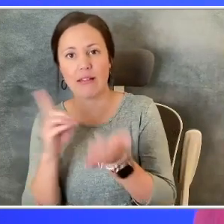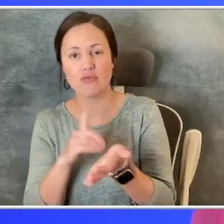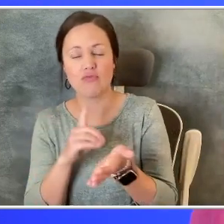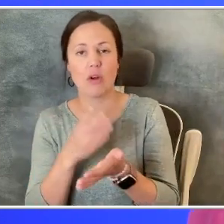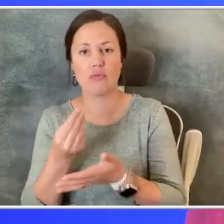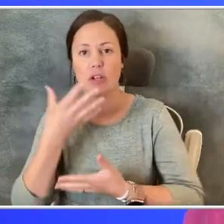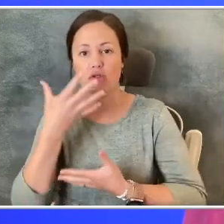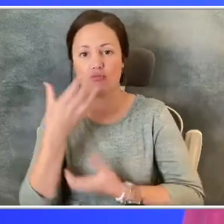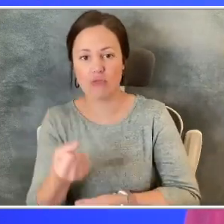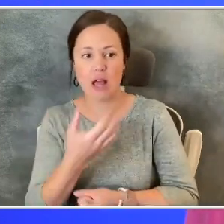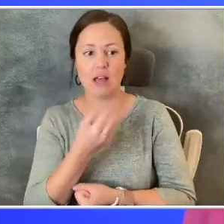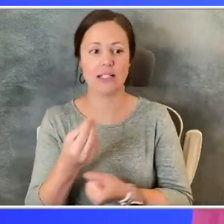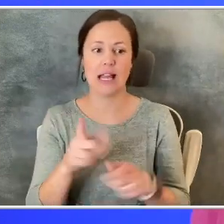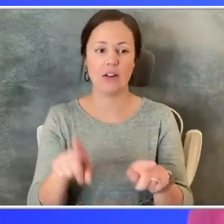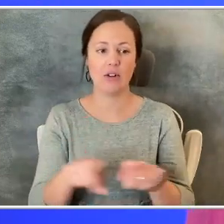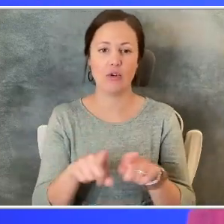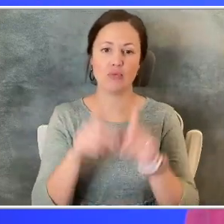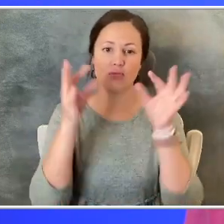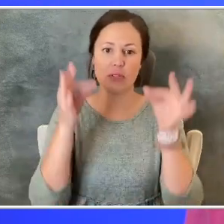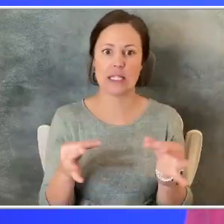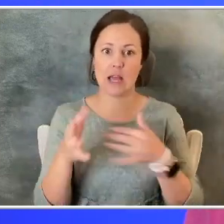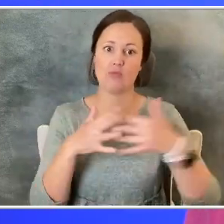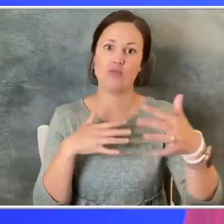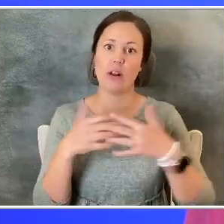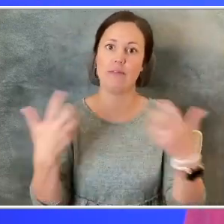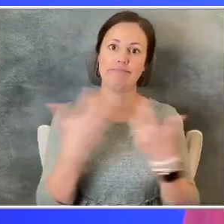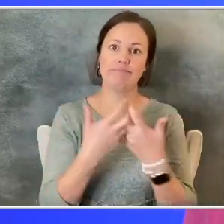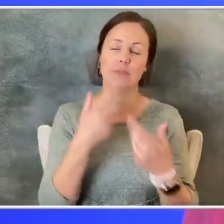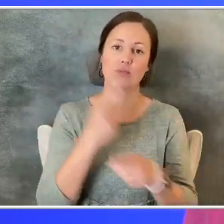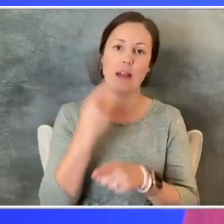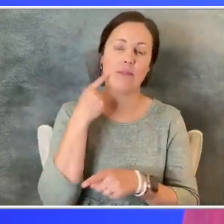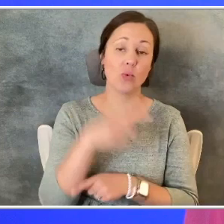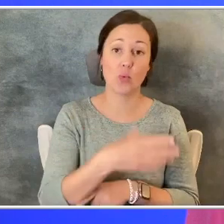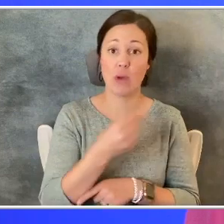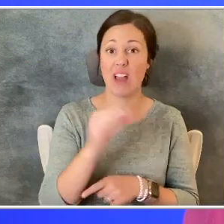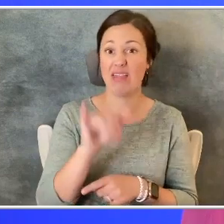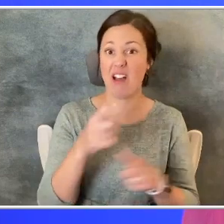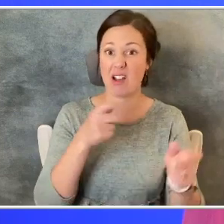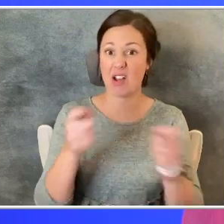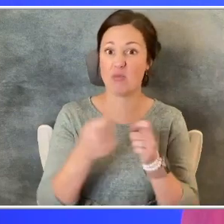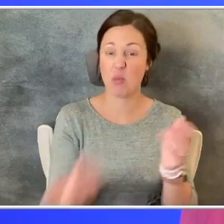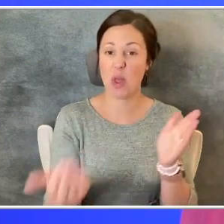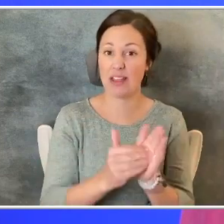making decisions that are right and having that control back and being able to